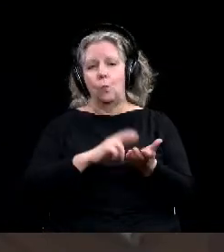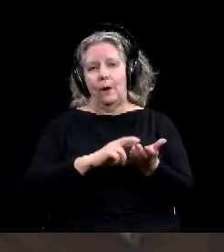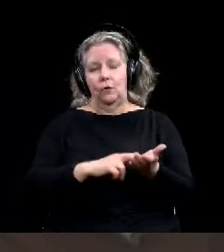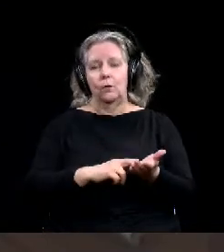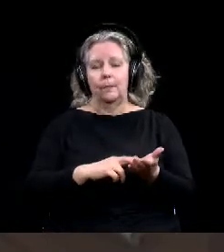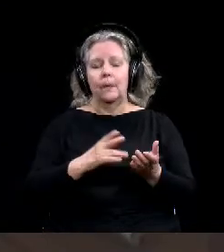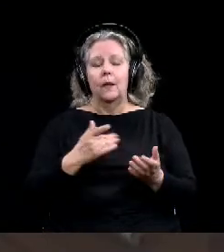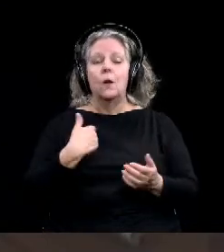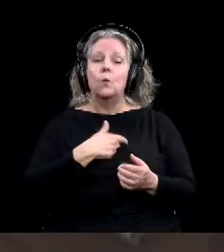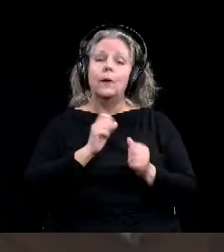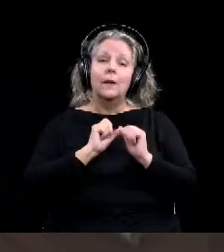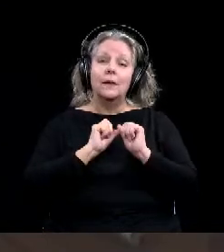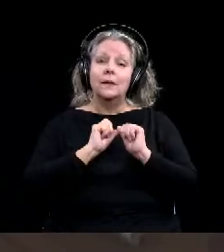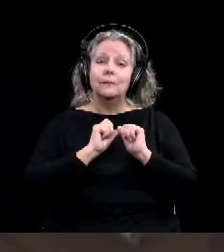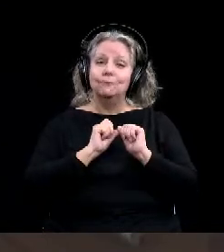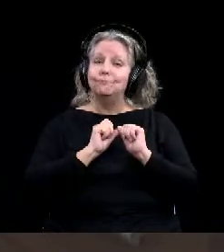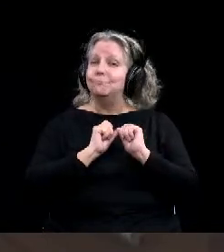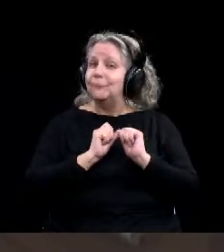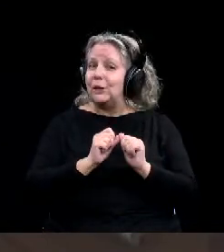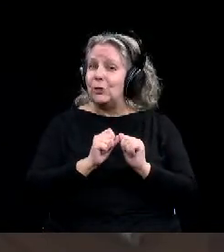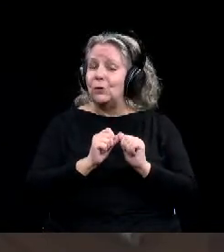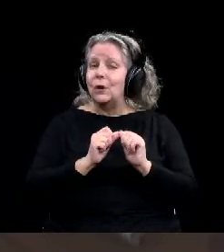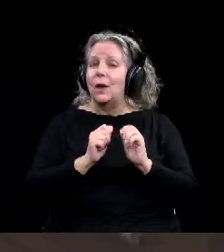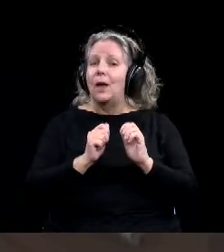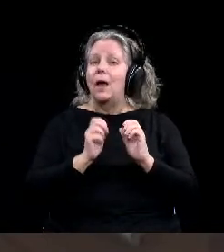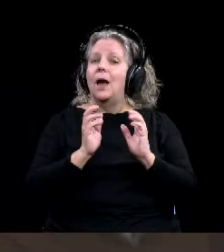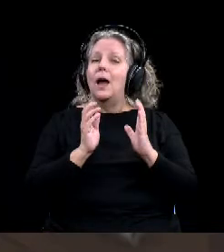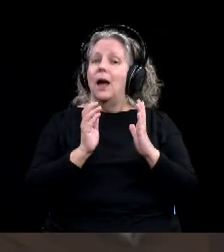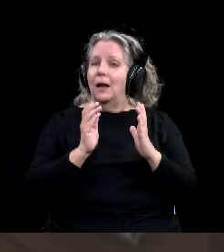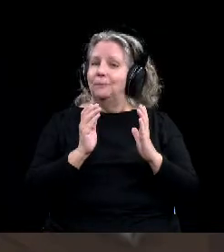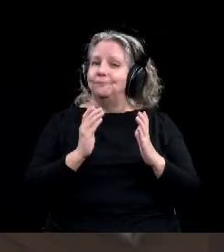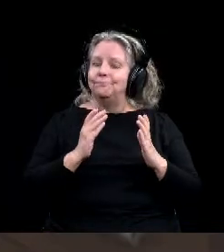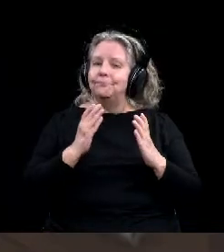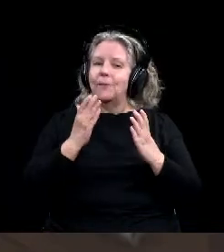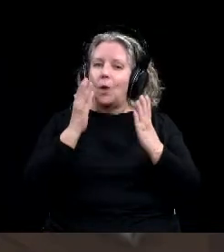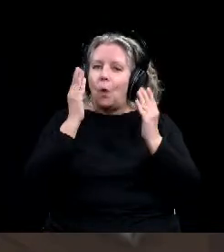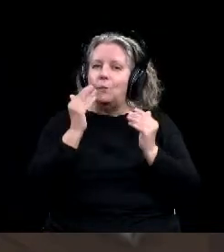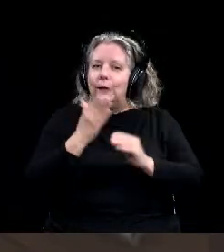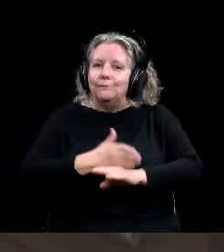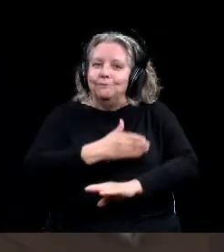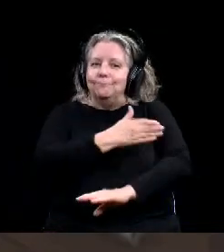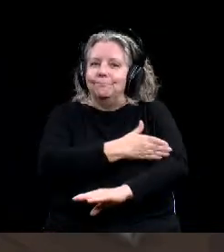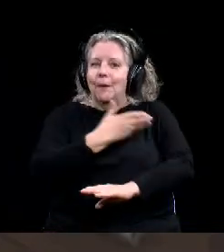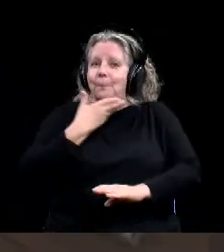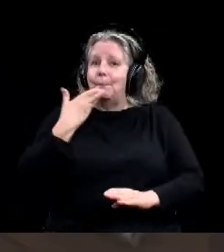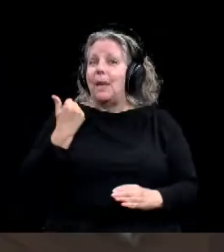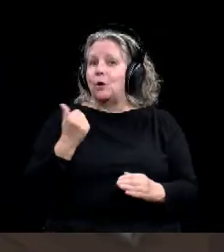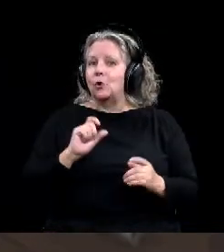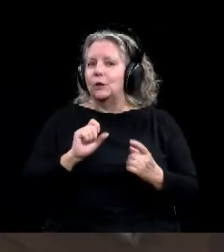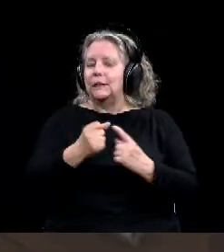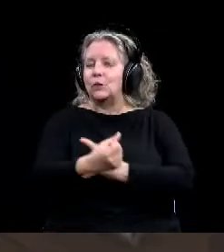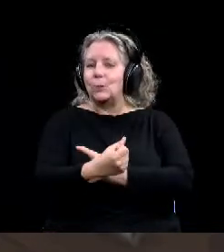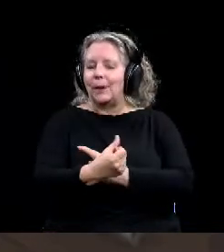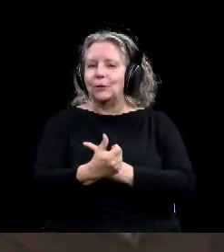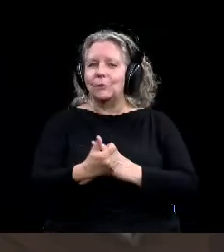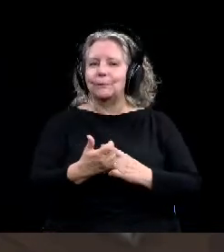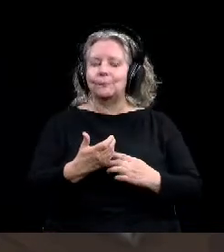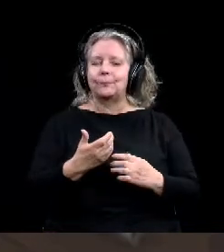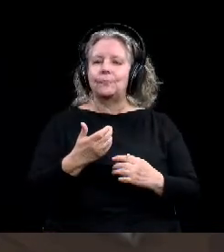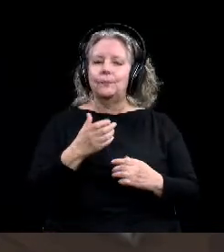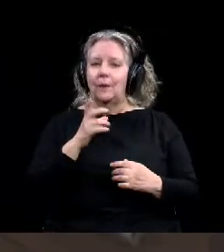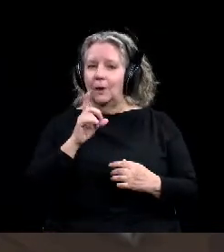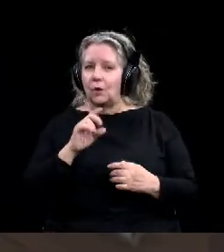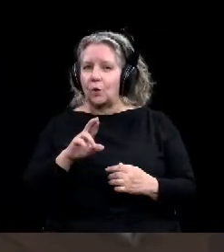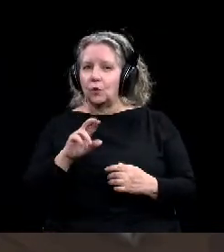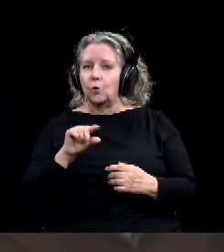on. Dr. Griggs, like I mentioned, will tell us some more hopeful data, and we also are working hard to